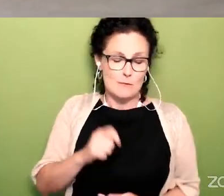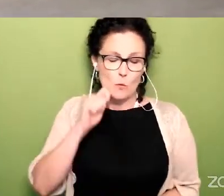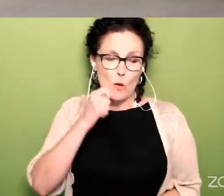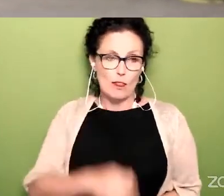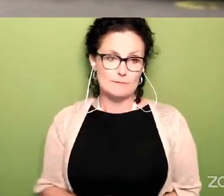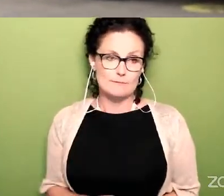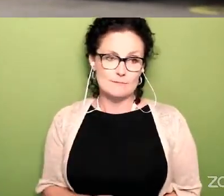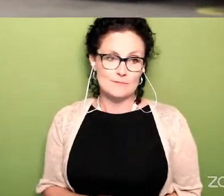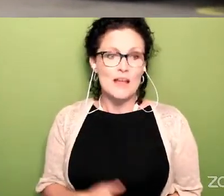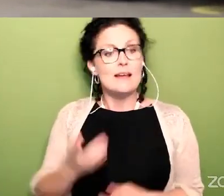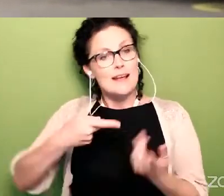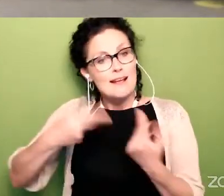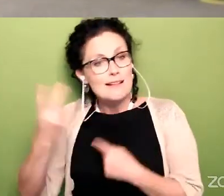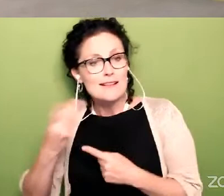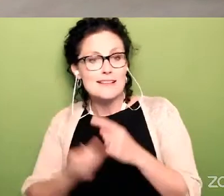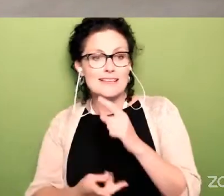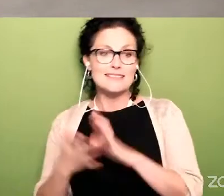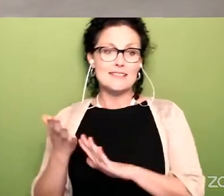Well,